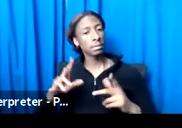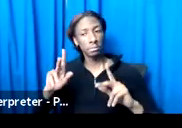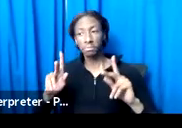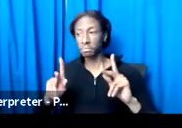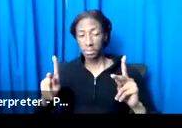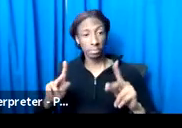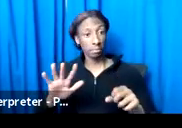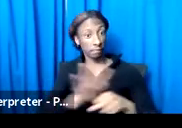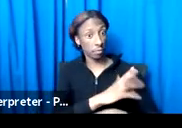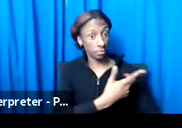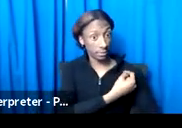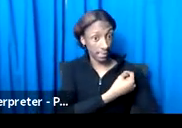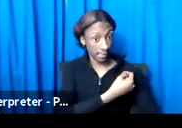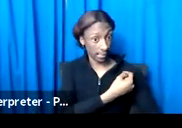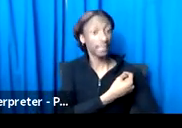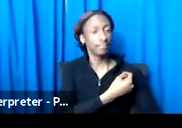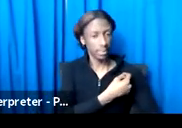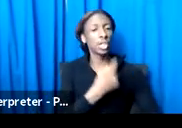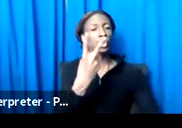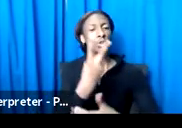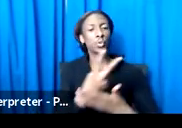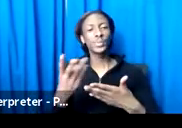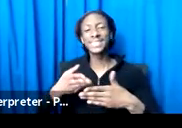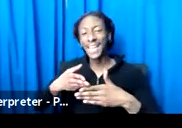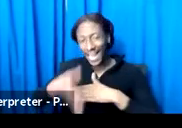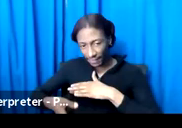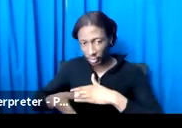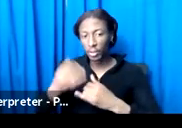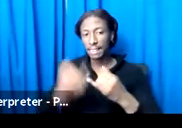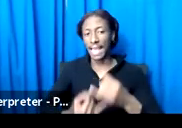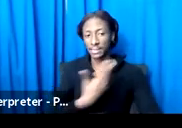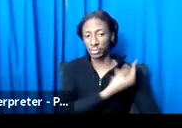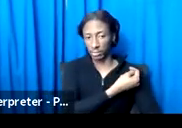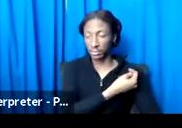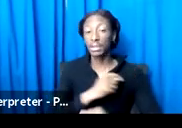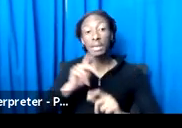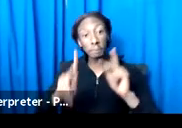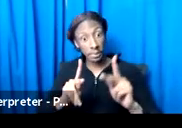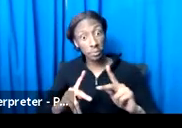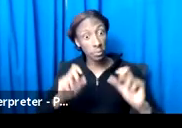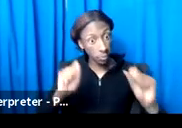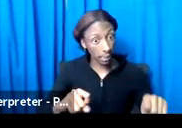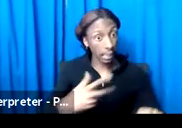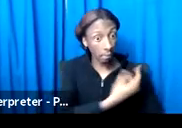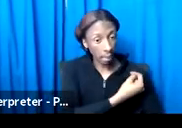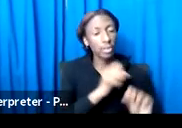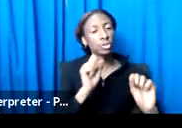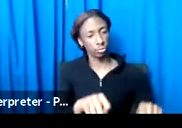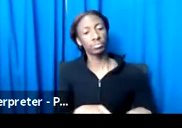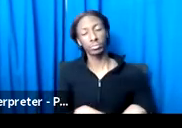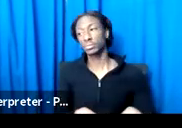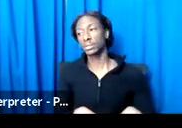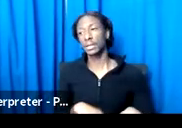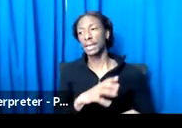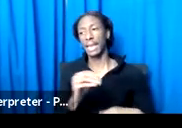fully vaccinated 2 weeks after that last dose. Thus, individuals eligible for vaccine should get vaccinated and receive their last dose at